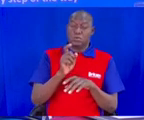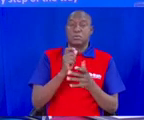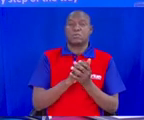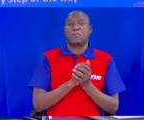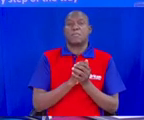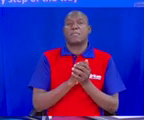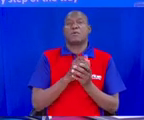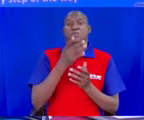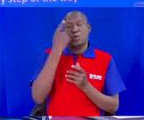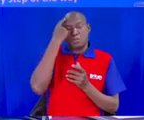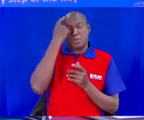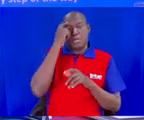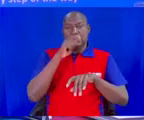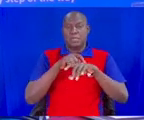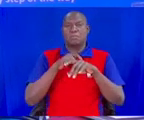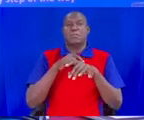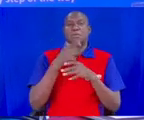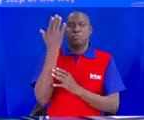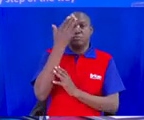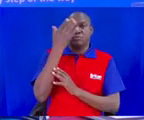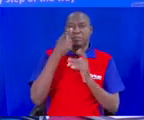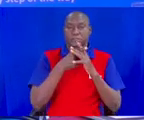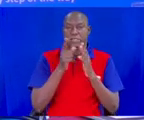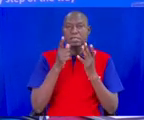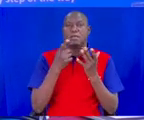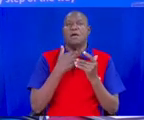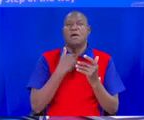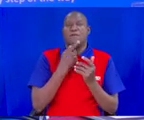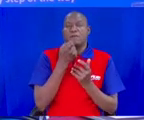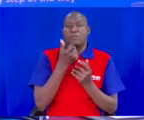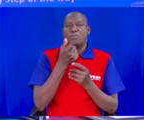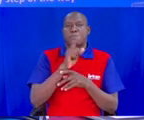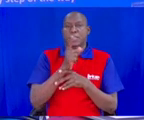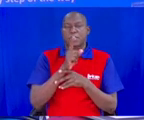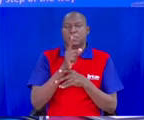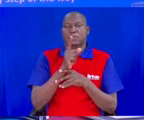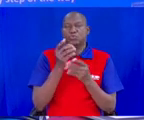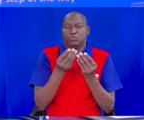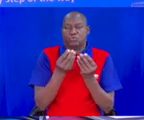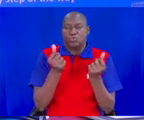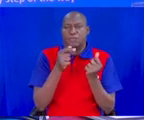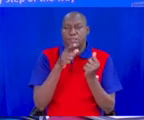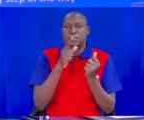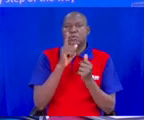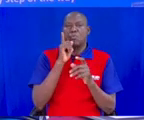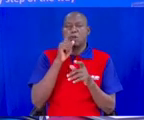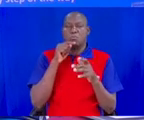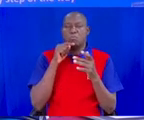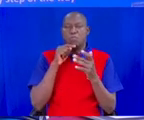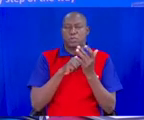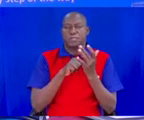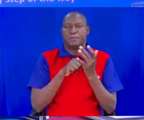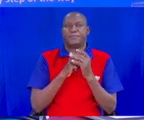when I started with my initial remarks, I had taken a few minutes to try to address that very point. Because from an